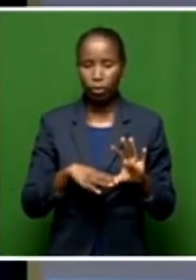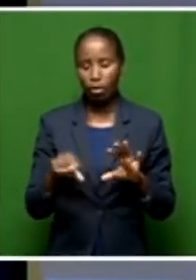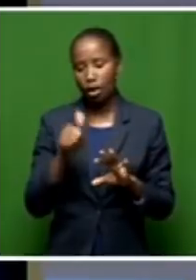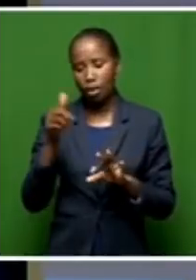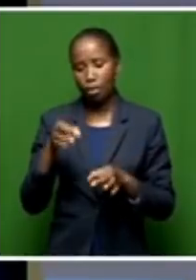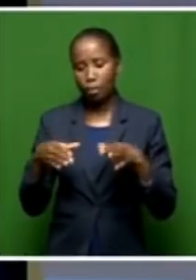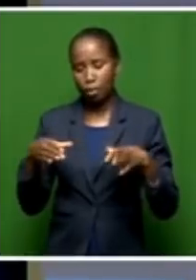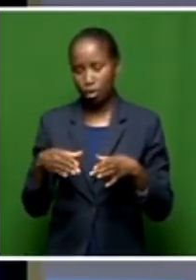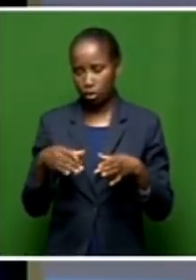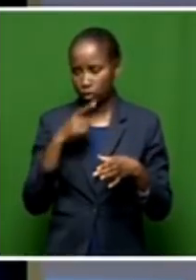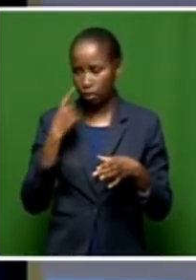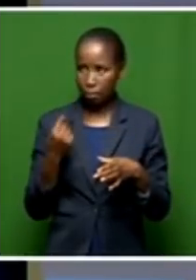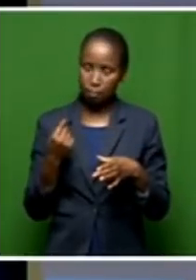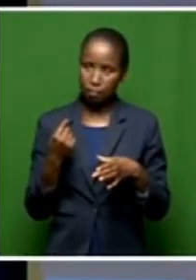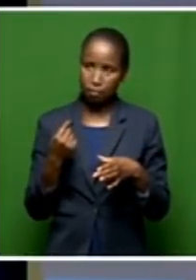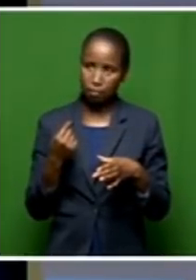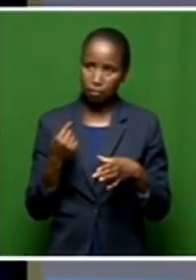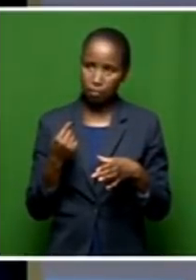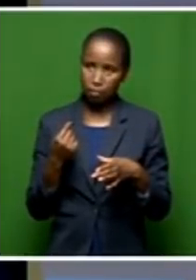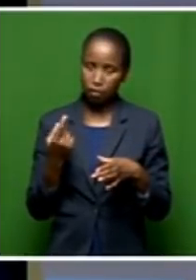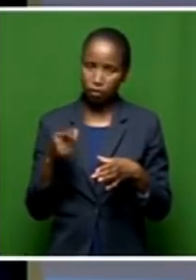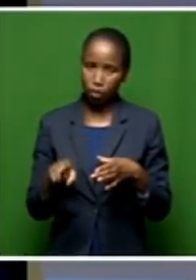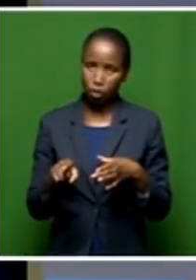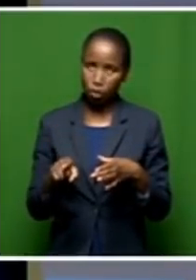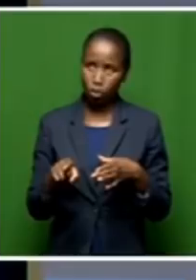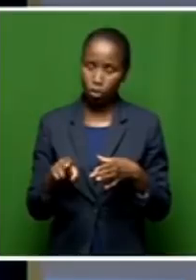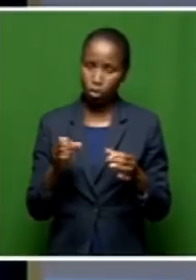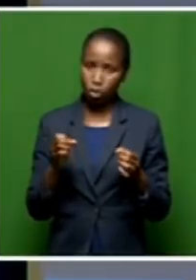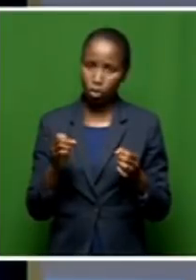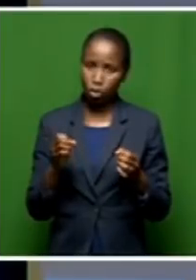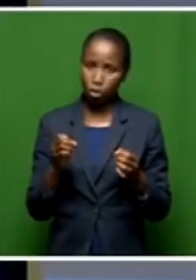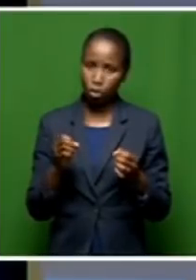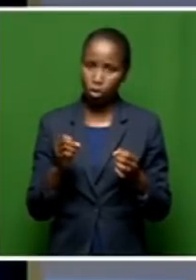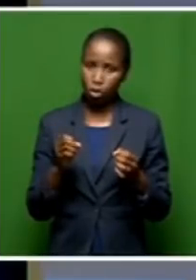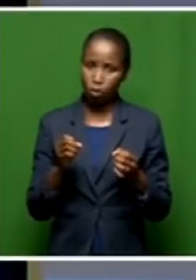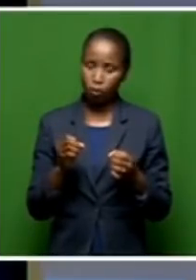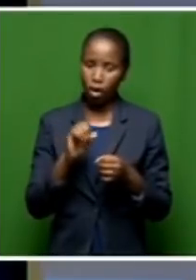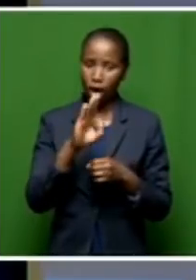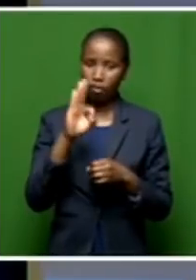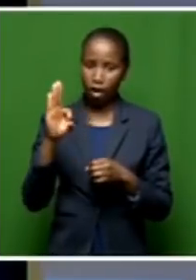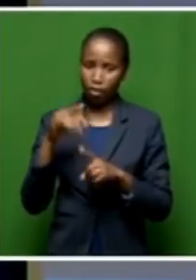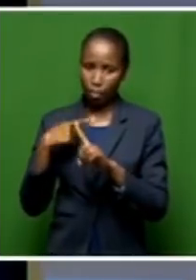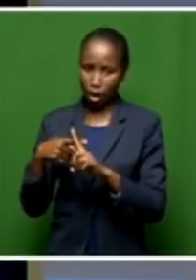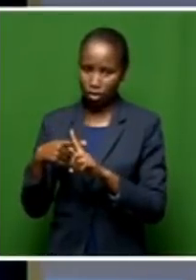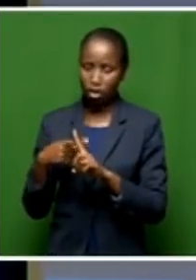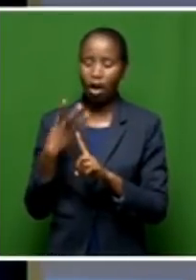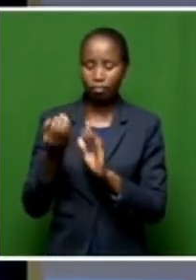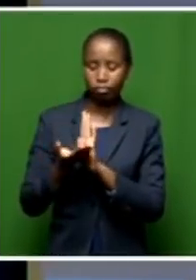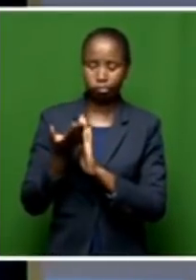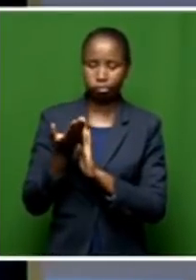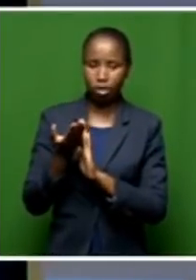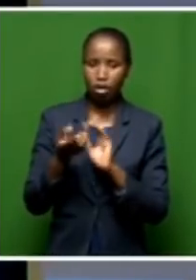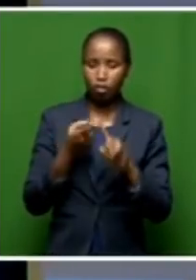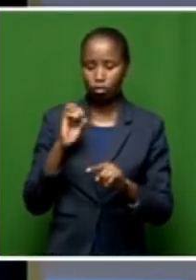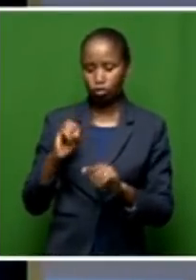for the Freedom Front Plus, there is an increase from 0.8% to 2.9%. So